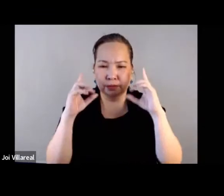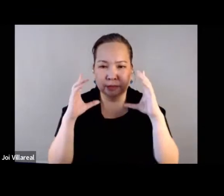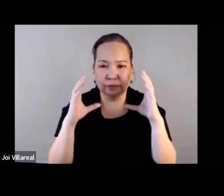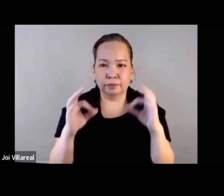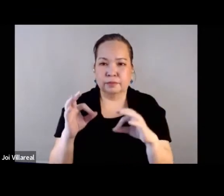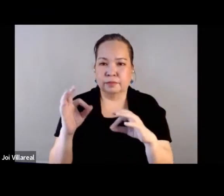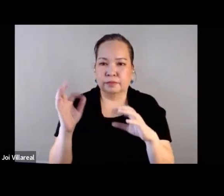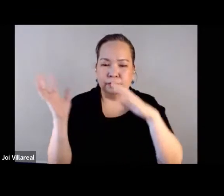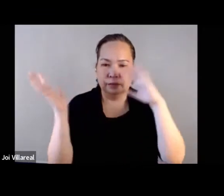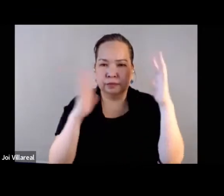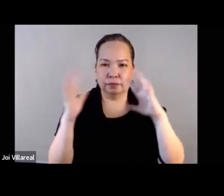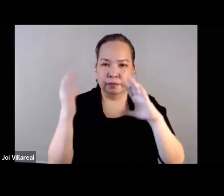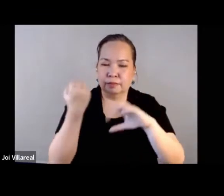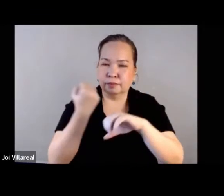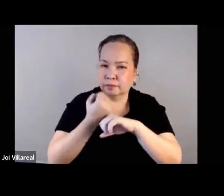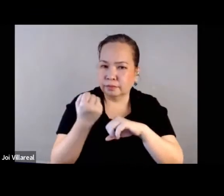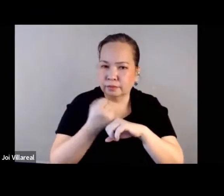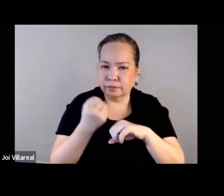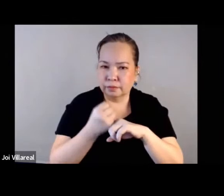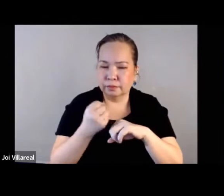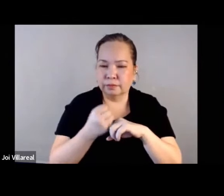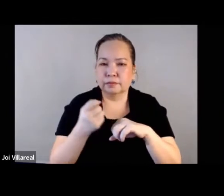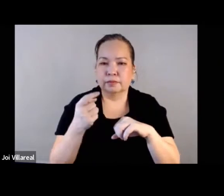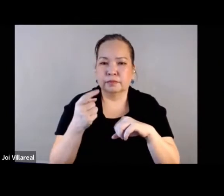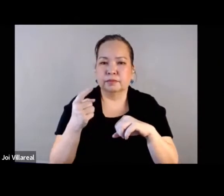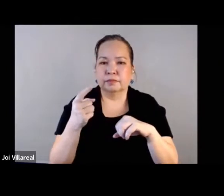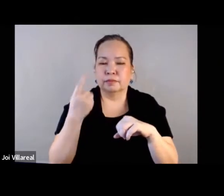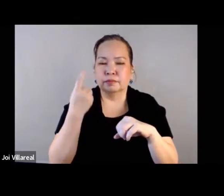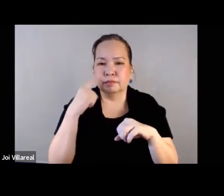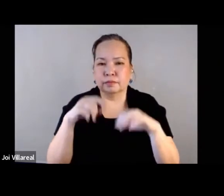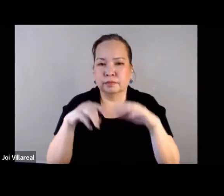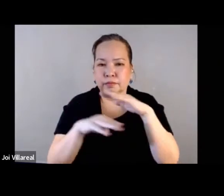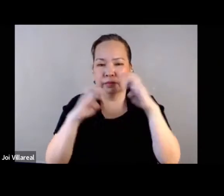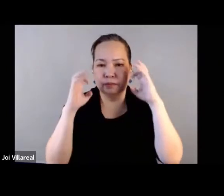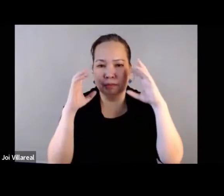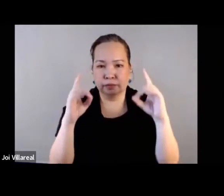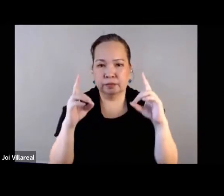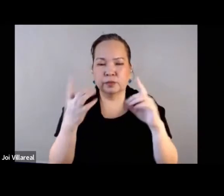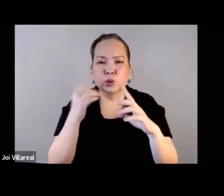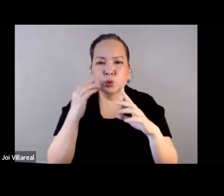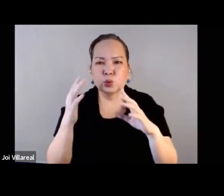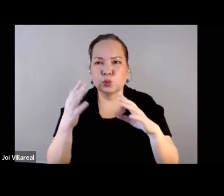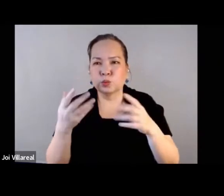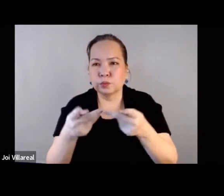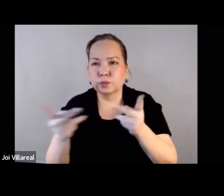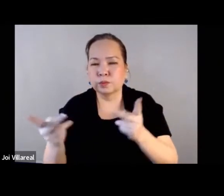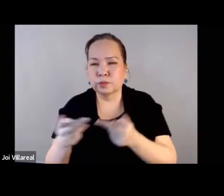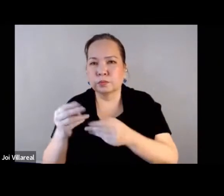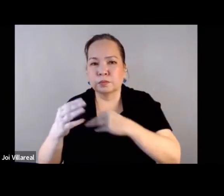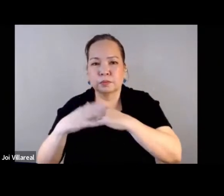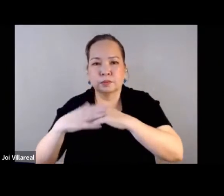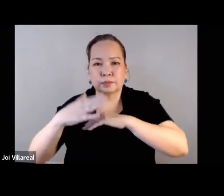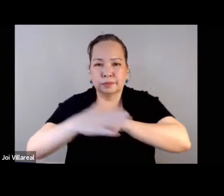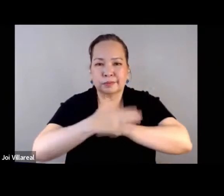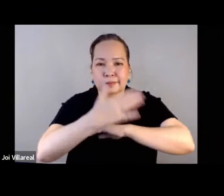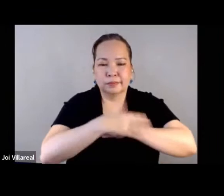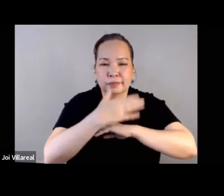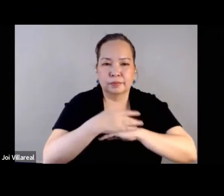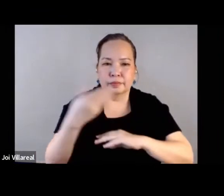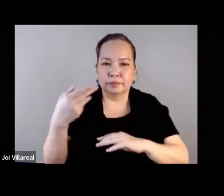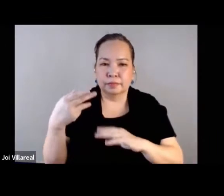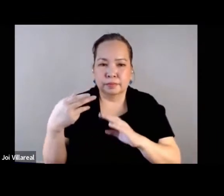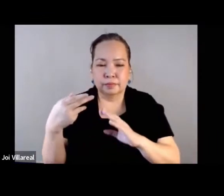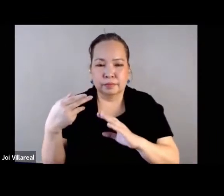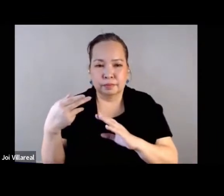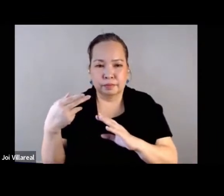design and architectural plan for basic education schools in coastal areas. House Resolution number 289. The